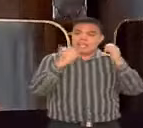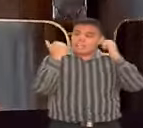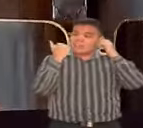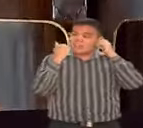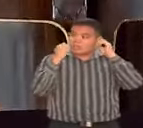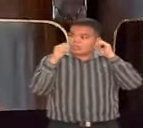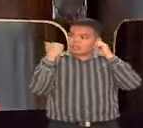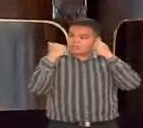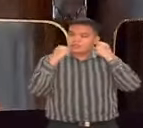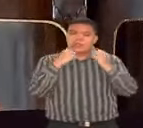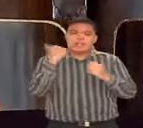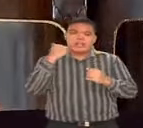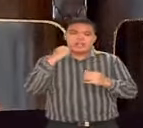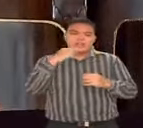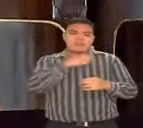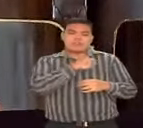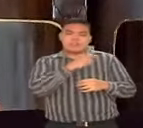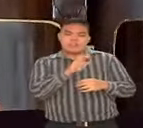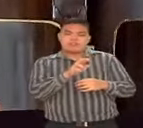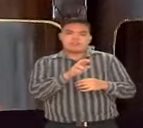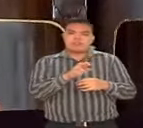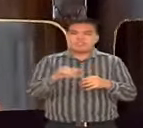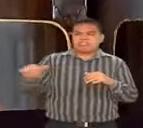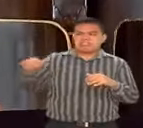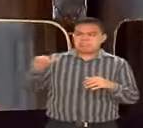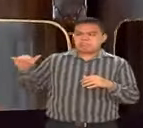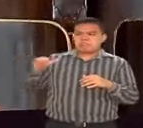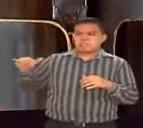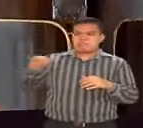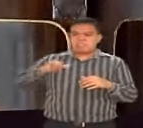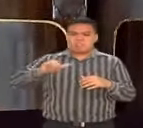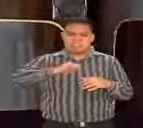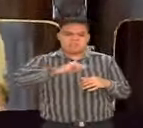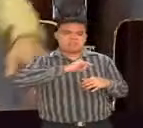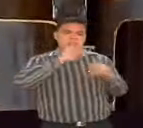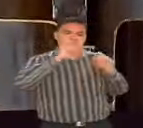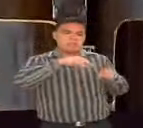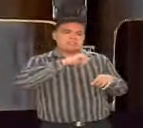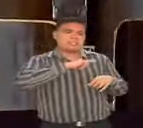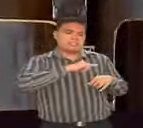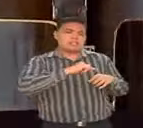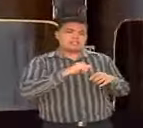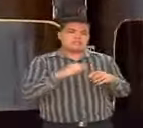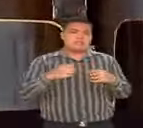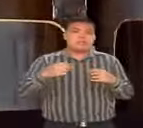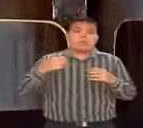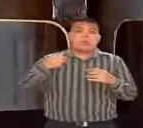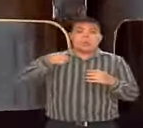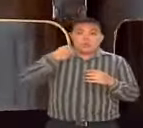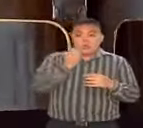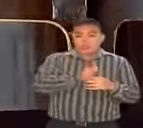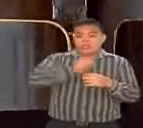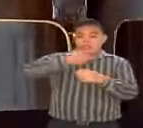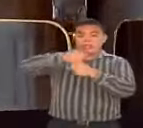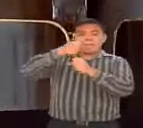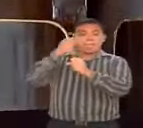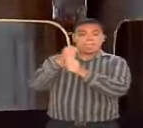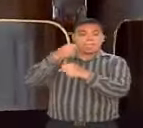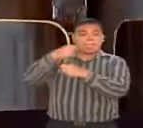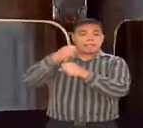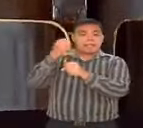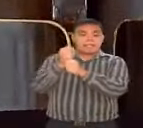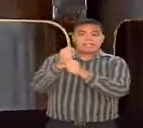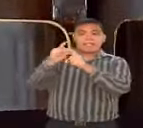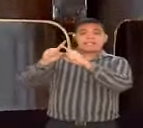pariha kinaiya, pariha og hitsura, pariha tupi. Dili man tayong ana. We have been made differently